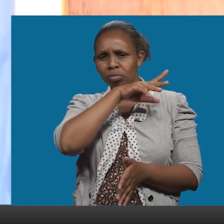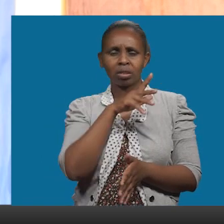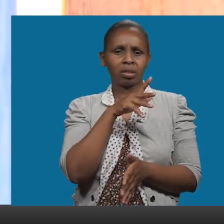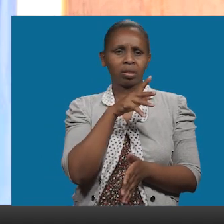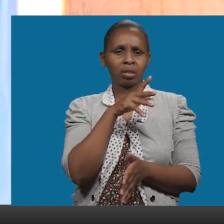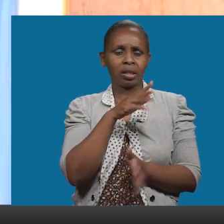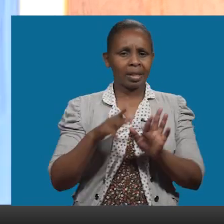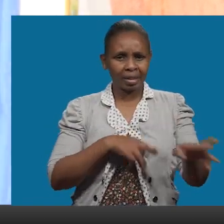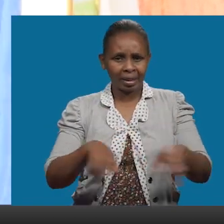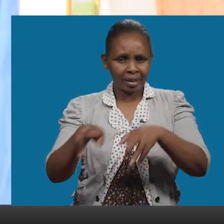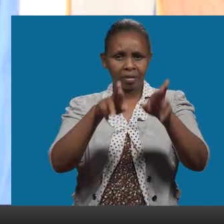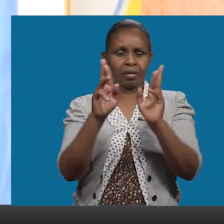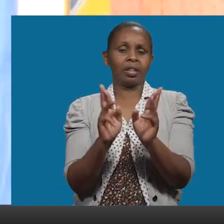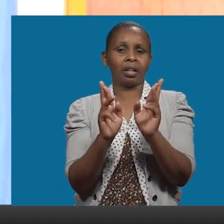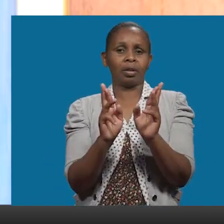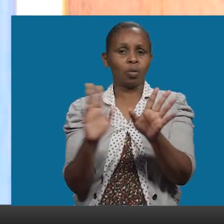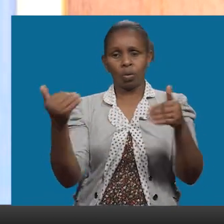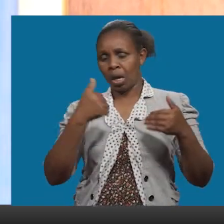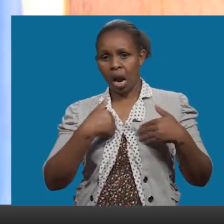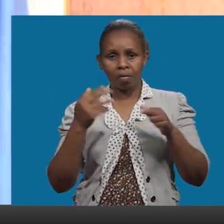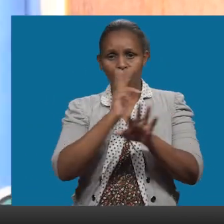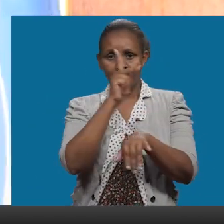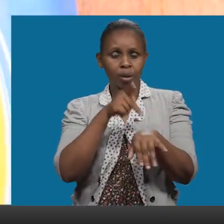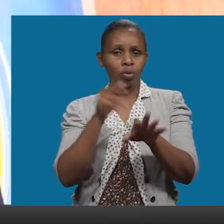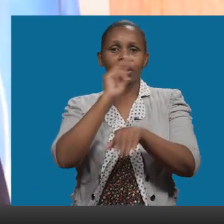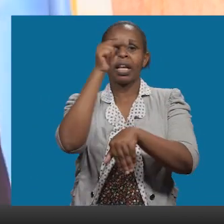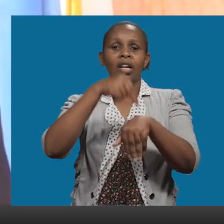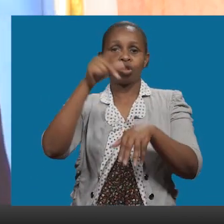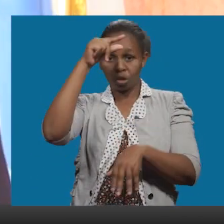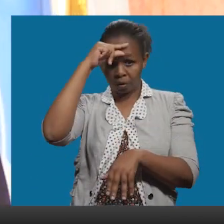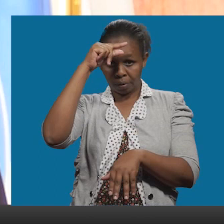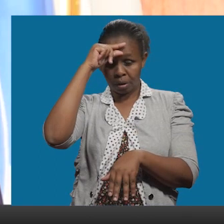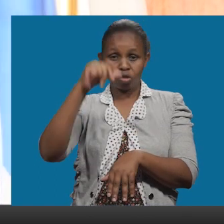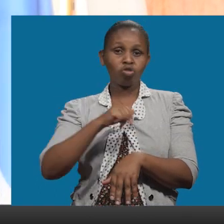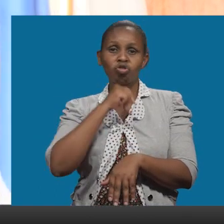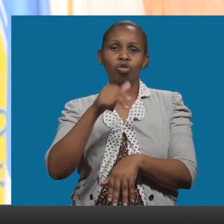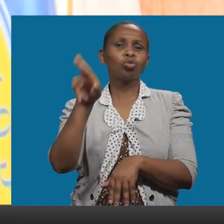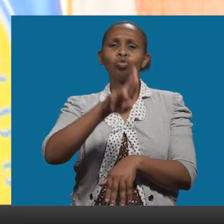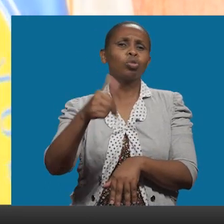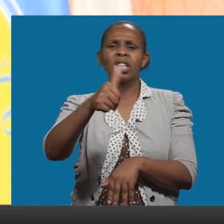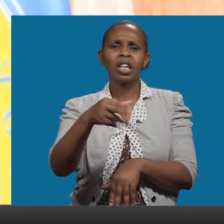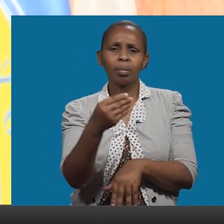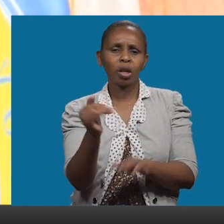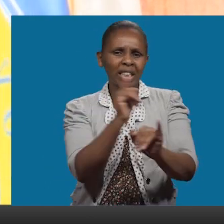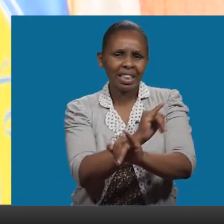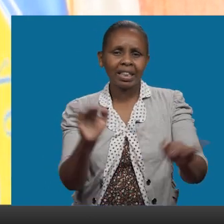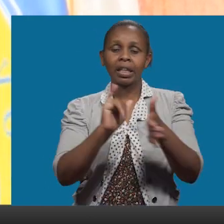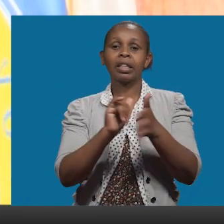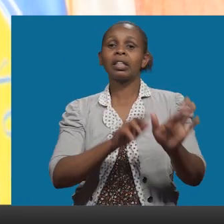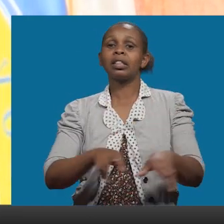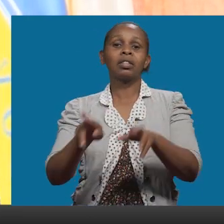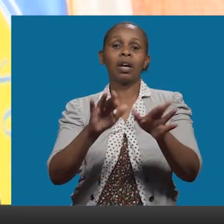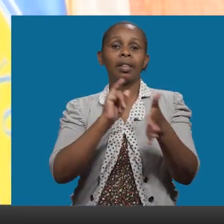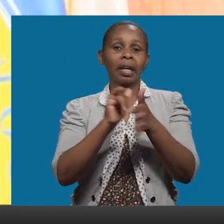river as a principle in law called polluter pays principle. The national government should not spend a coin cleaning that